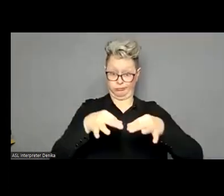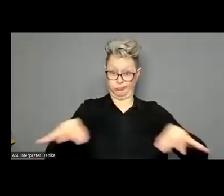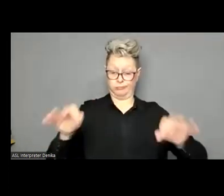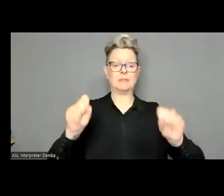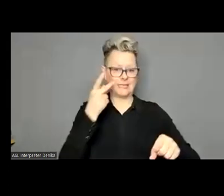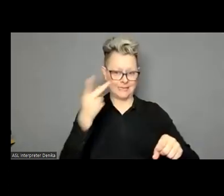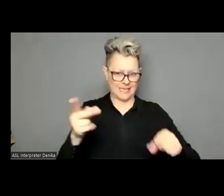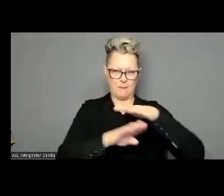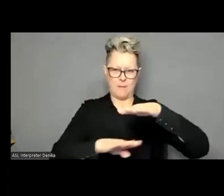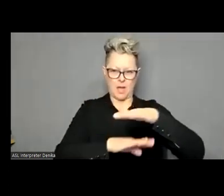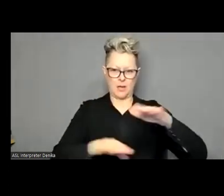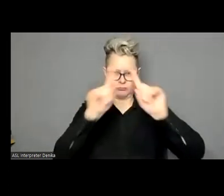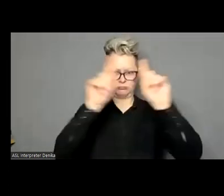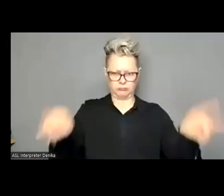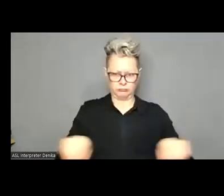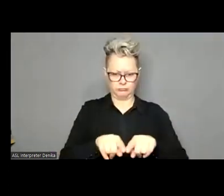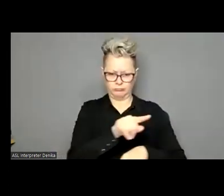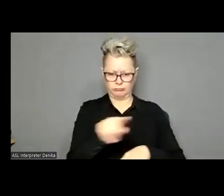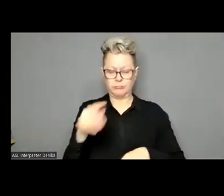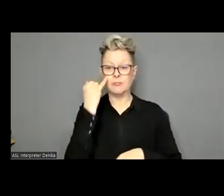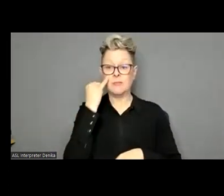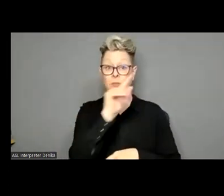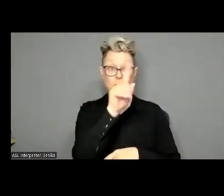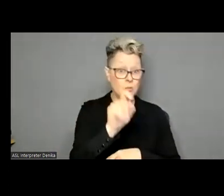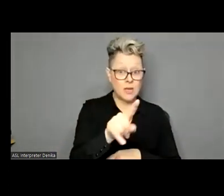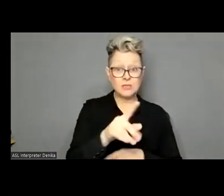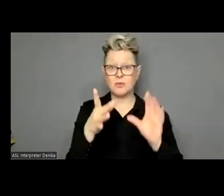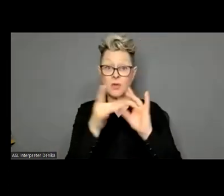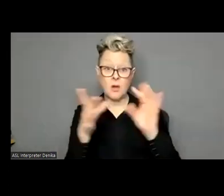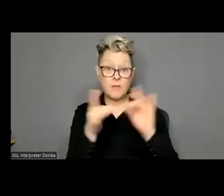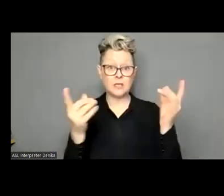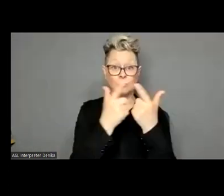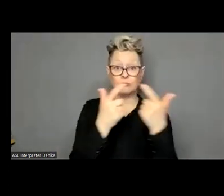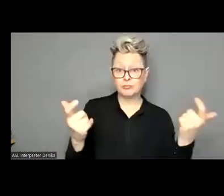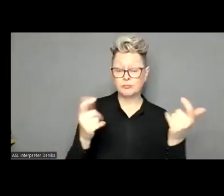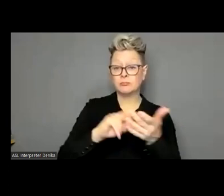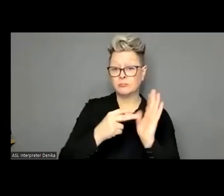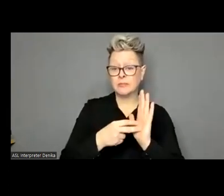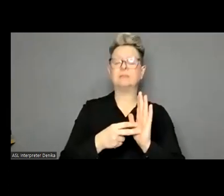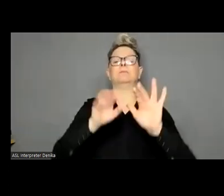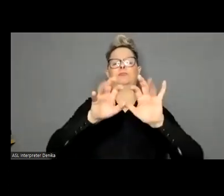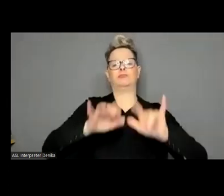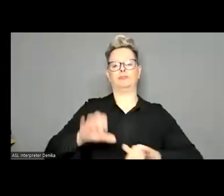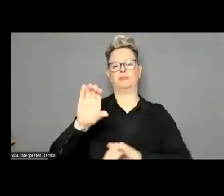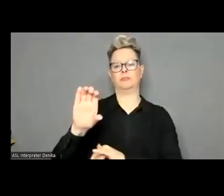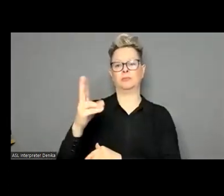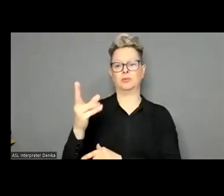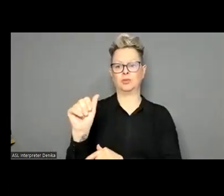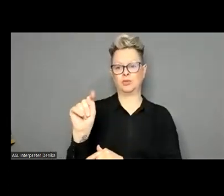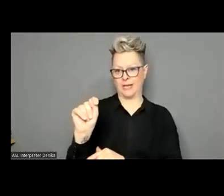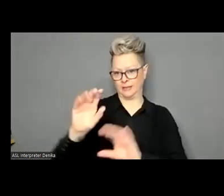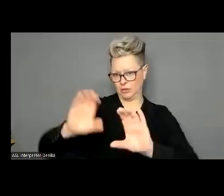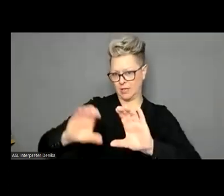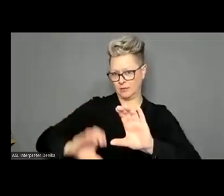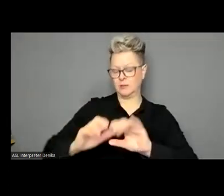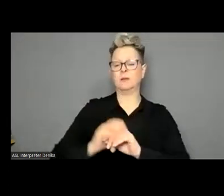any questions or comments, please put them in the chat. We also have a number of questions that came in